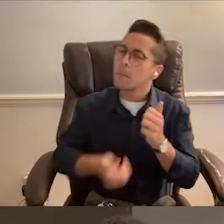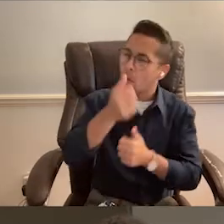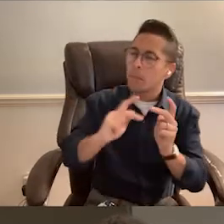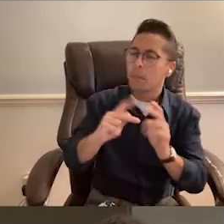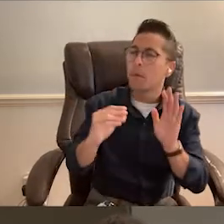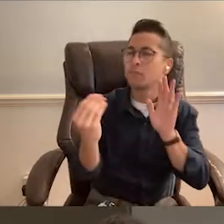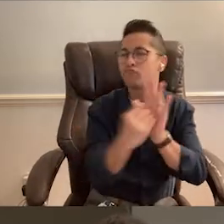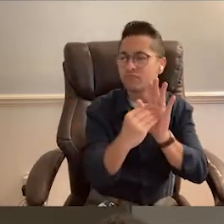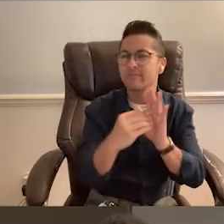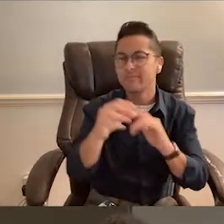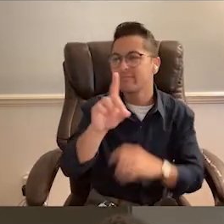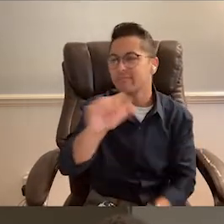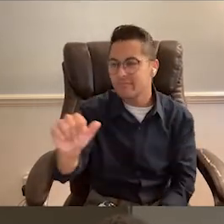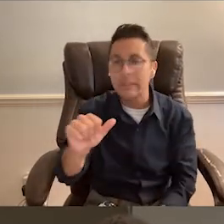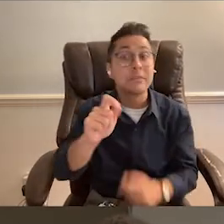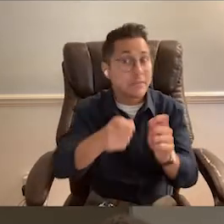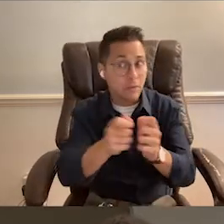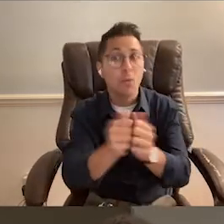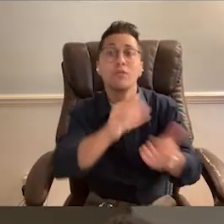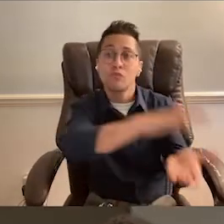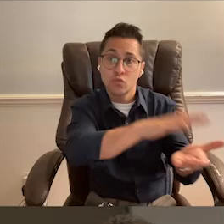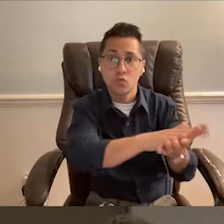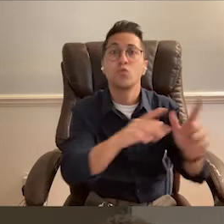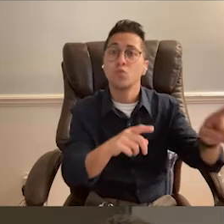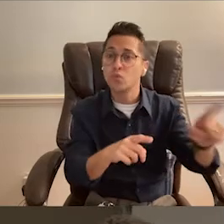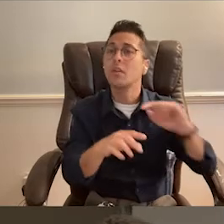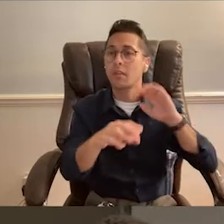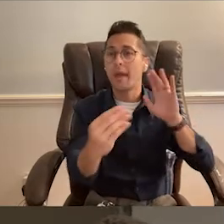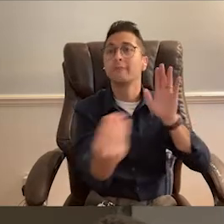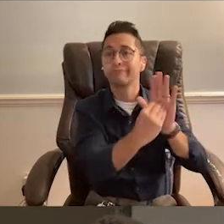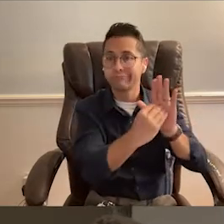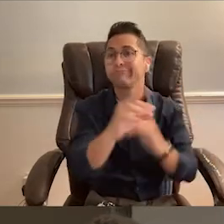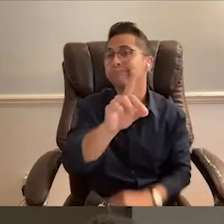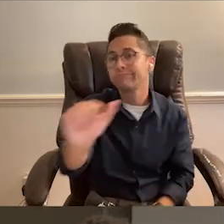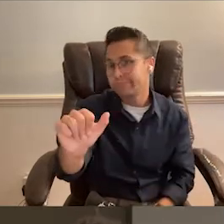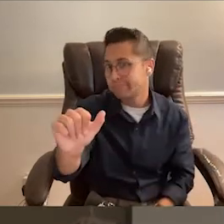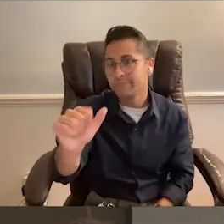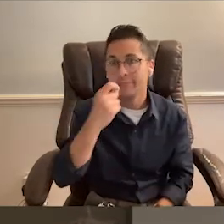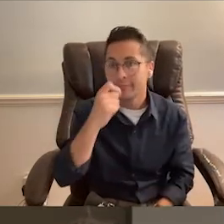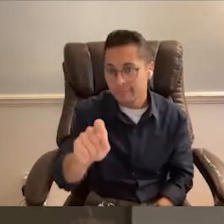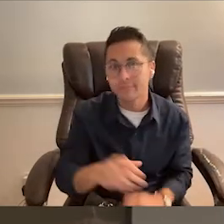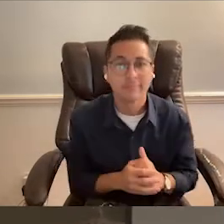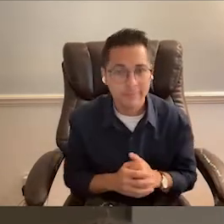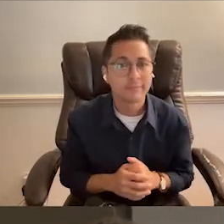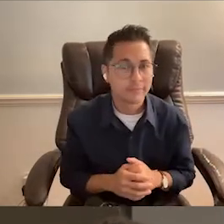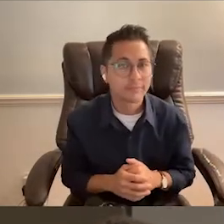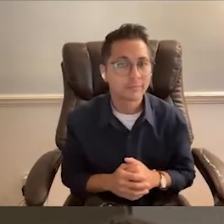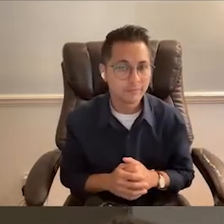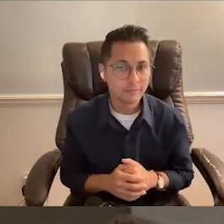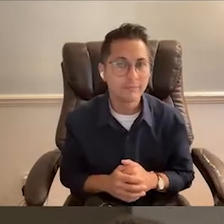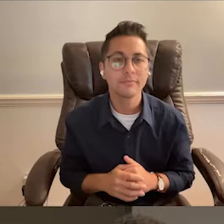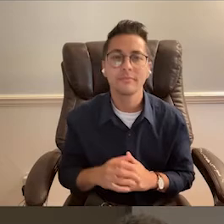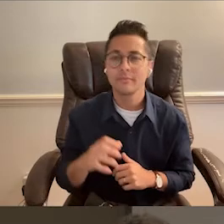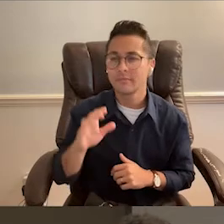medical under our criteria for ESP. Right. Most people put it under disabilities, Yes. especially in schools. They don't Yes. put it under mental health. They put